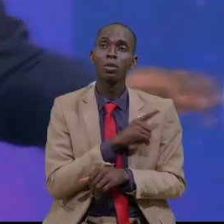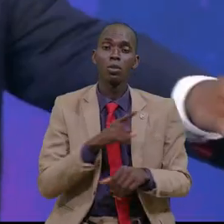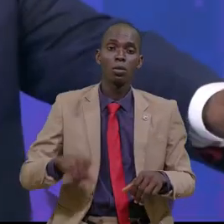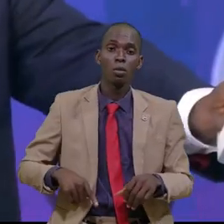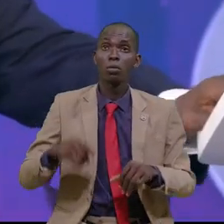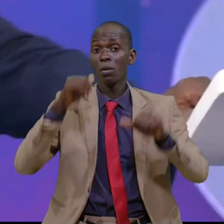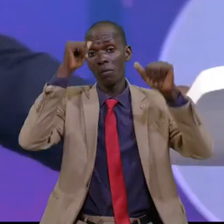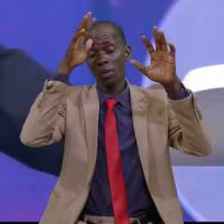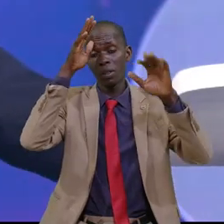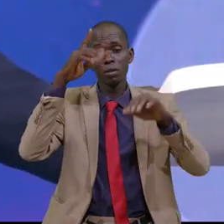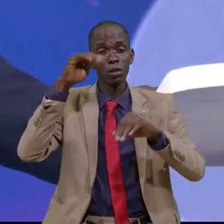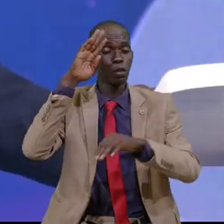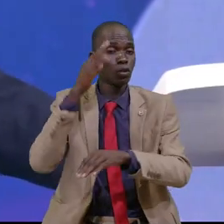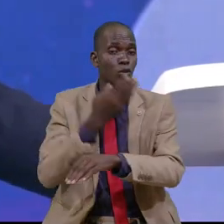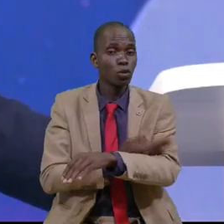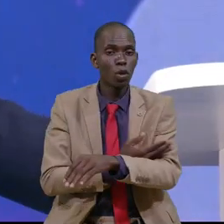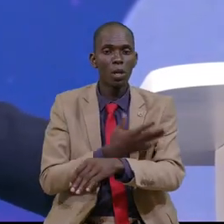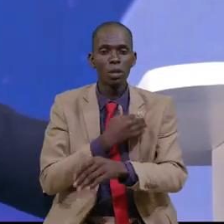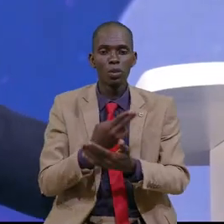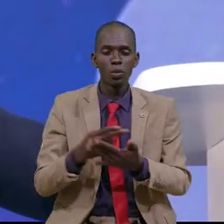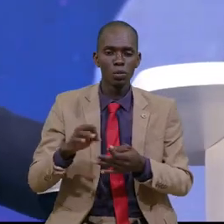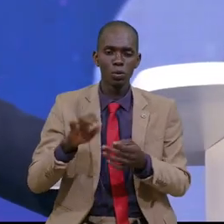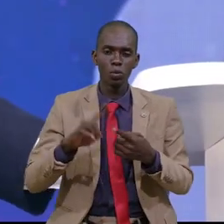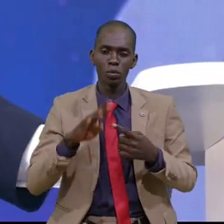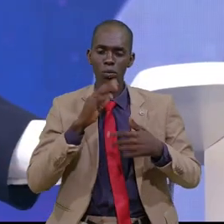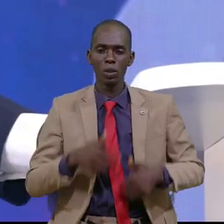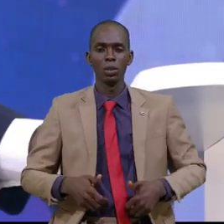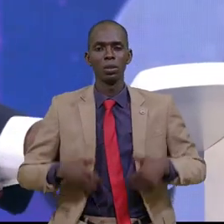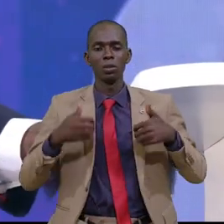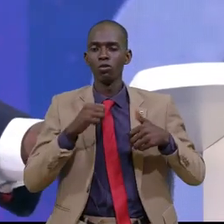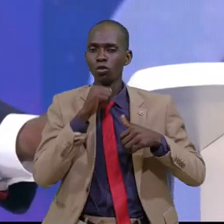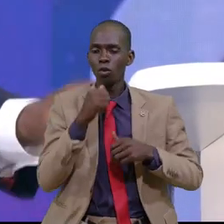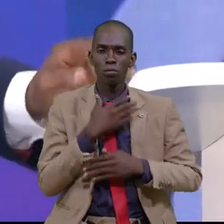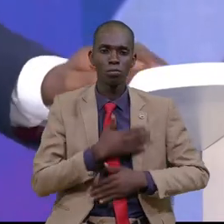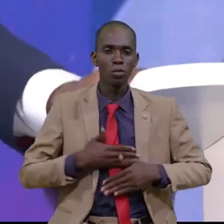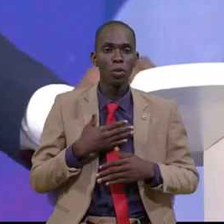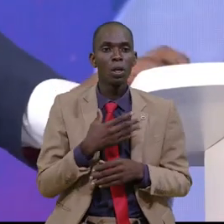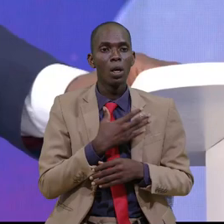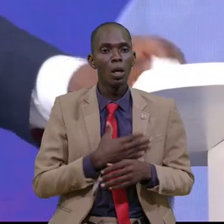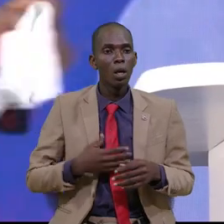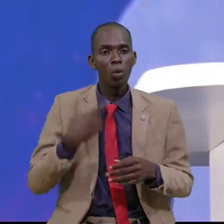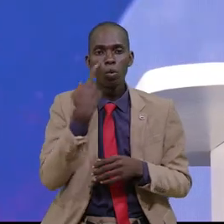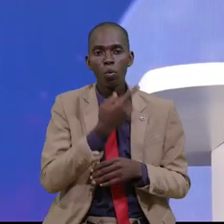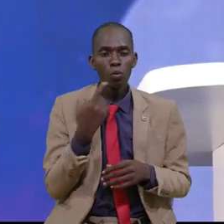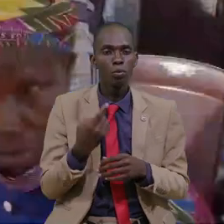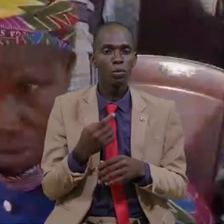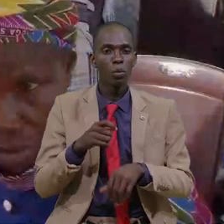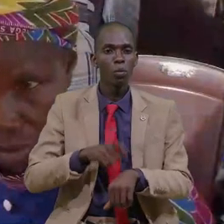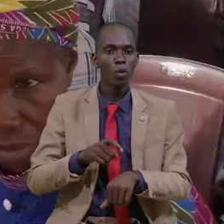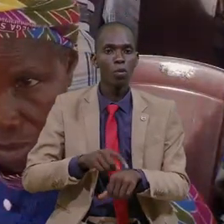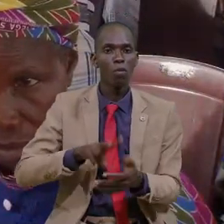you grieve the Holy Ghost. And then it says, those carcasses fell in